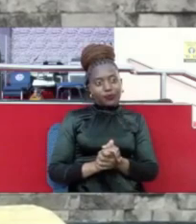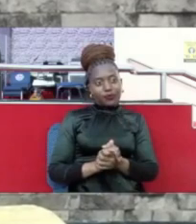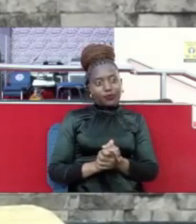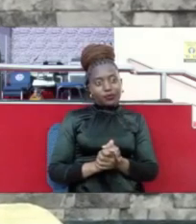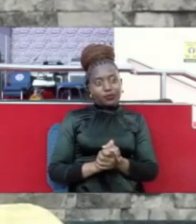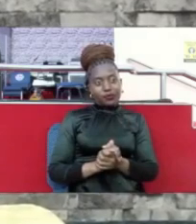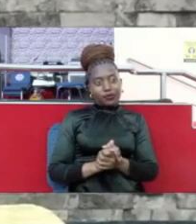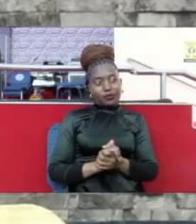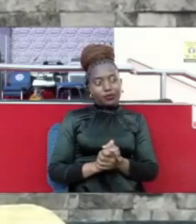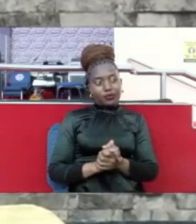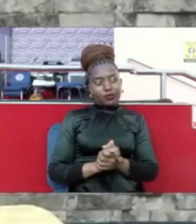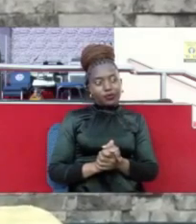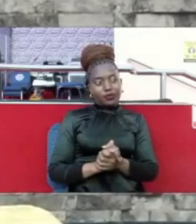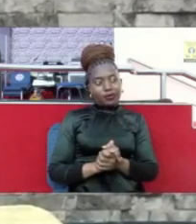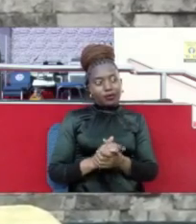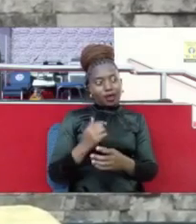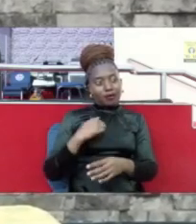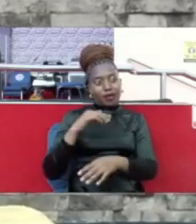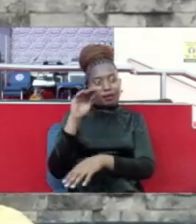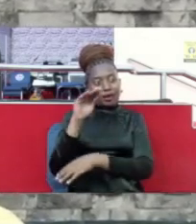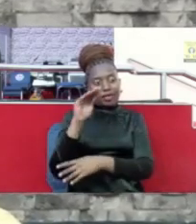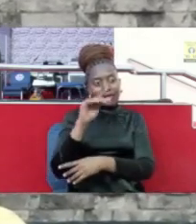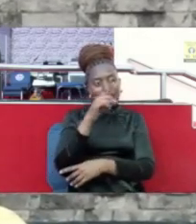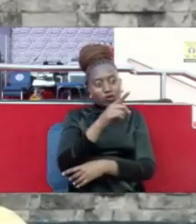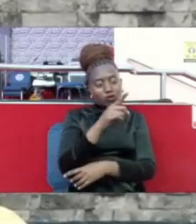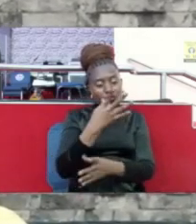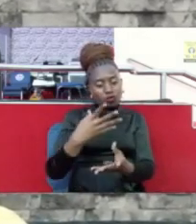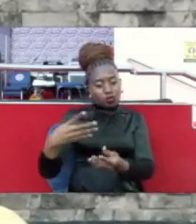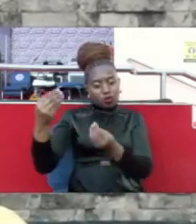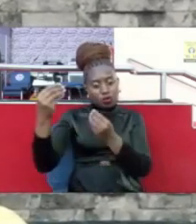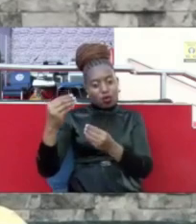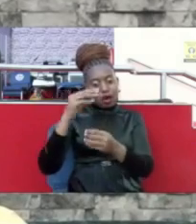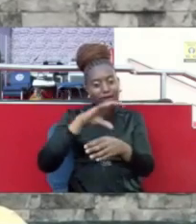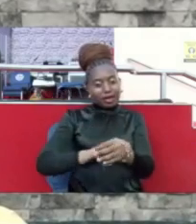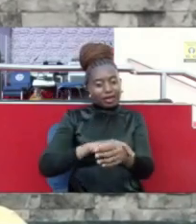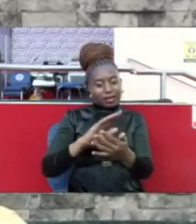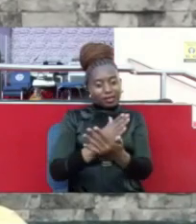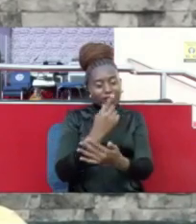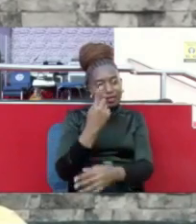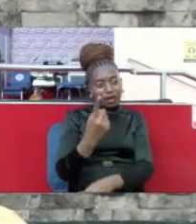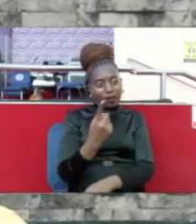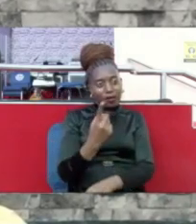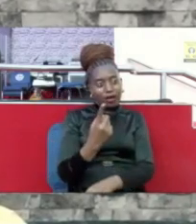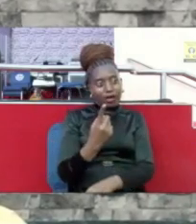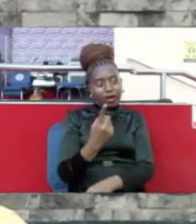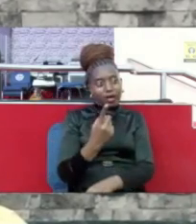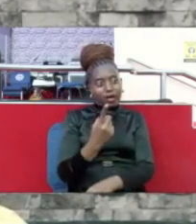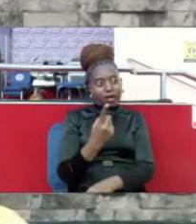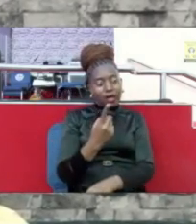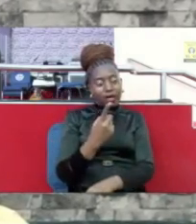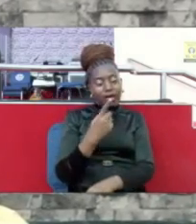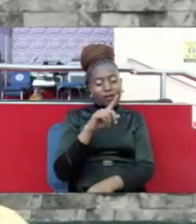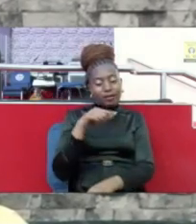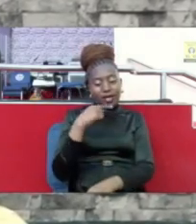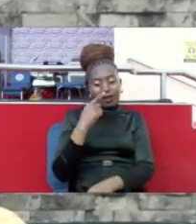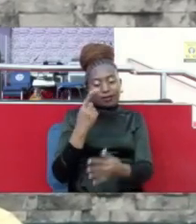do it all. I'm asking you to go find somebody. Now, as we sit here, I want you to bow your head for a moment, and I want